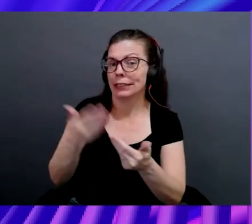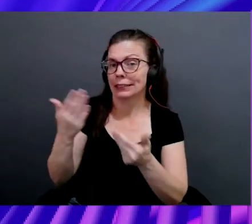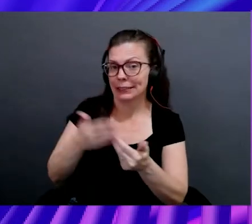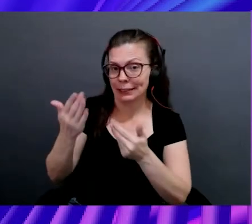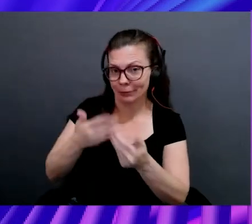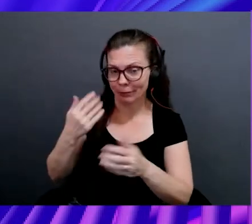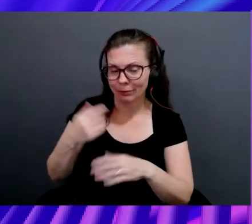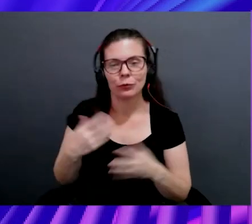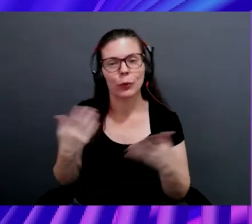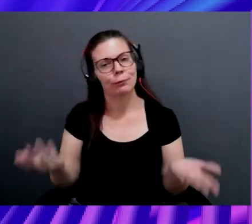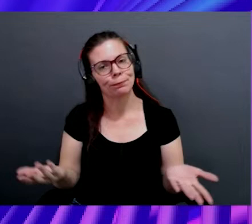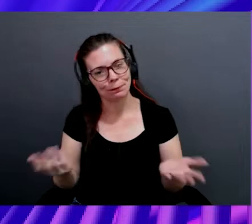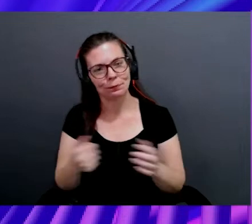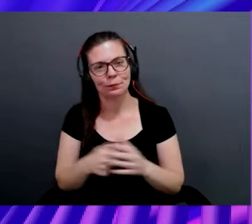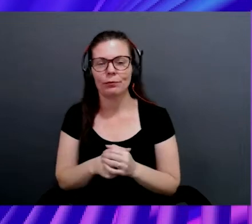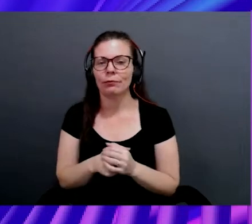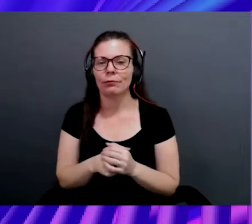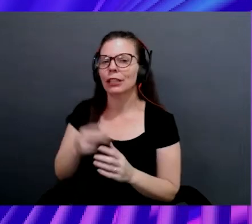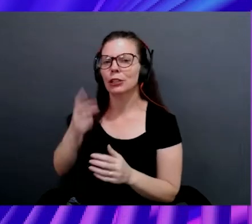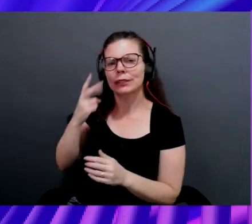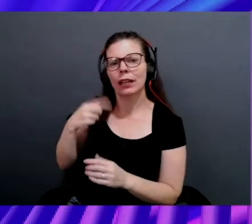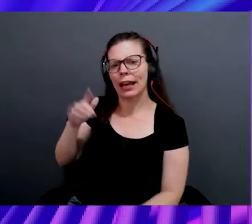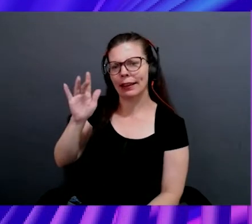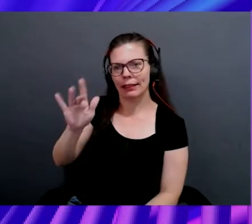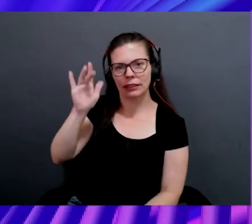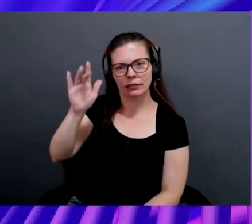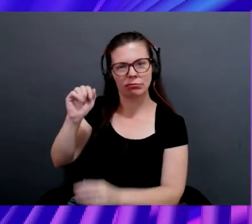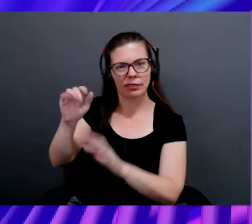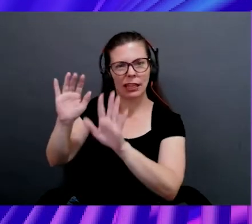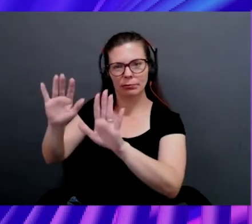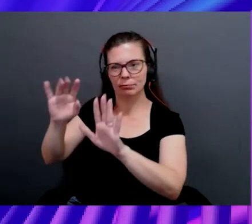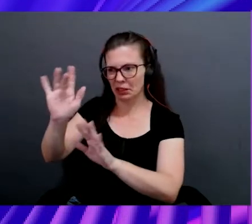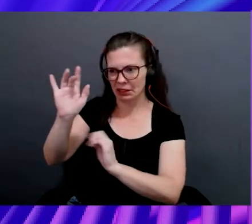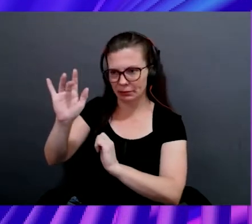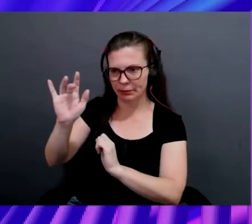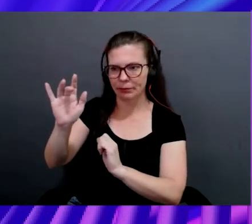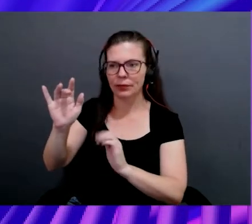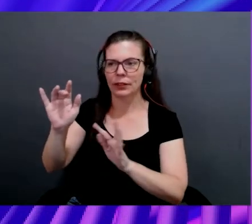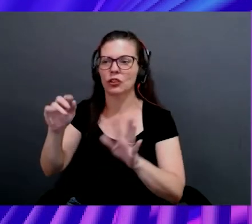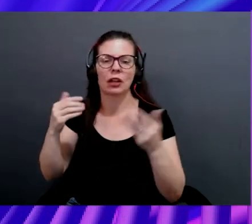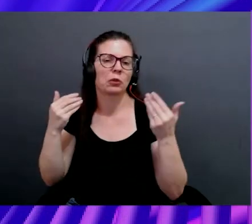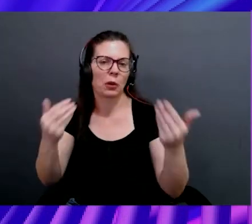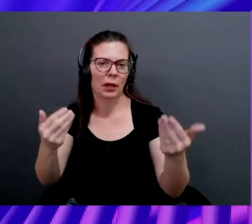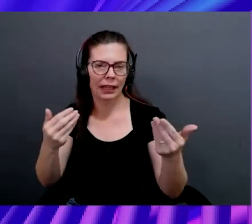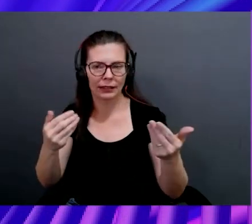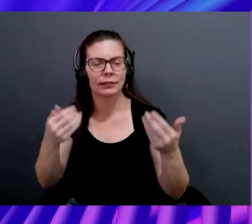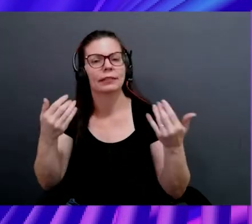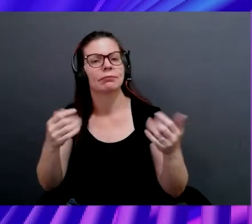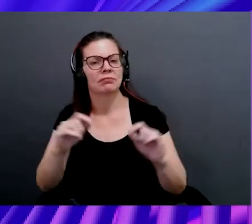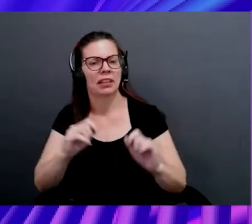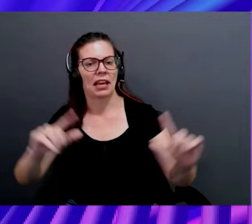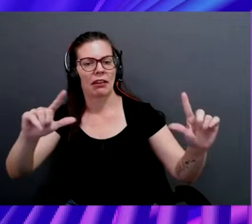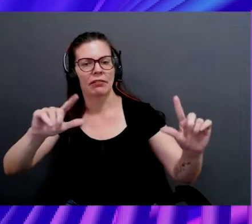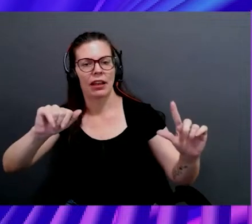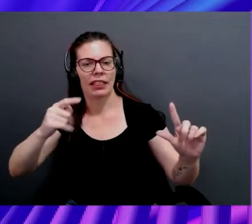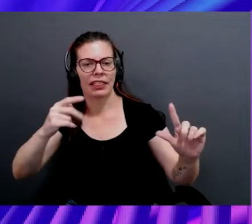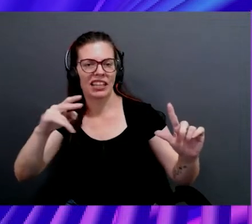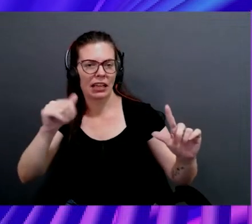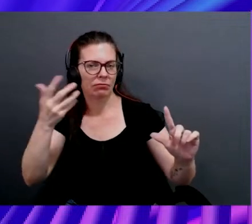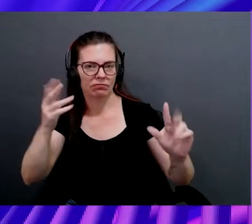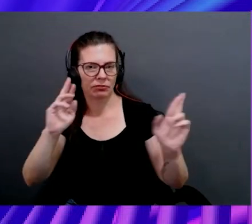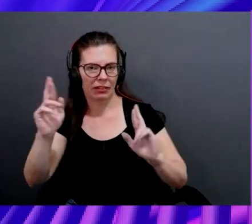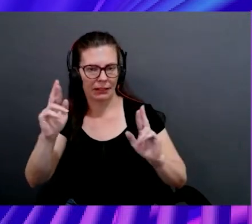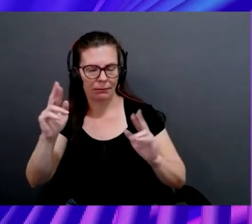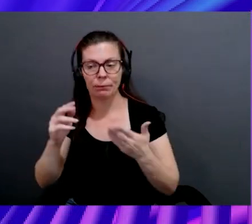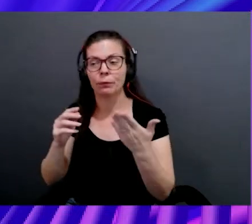Well, you saw I clicked on the button. I'll go ahead and jump over. I have Athena up. And in this case, I'm looking at